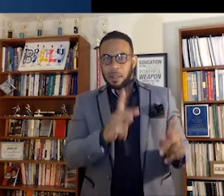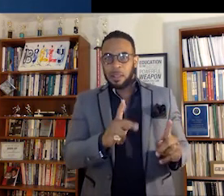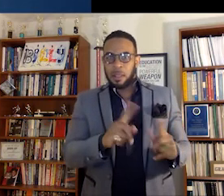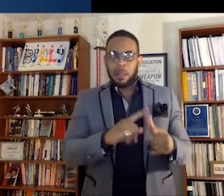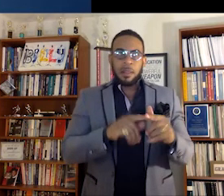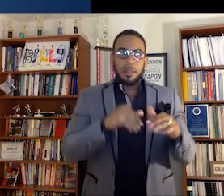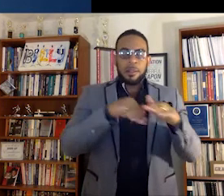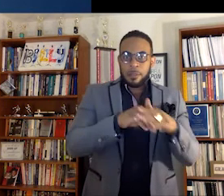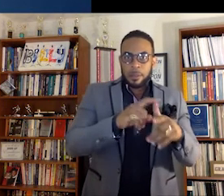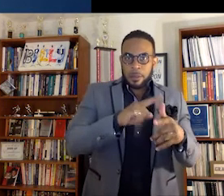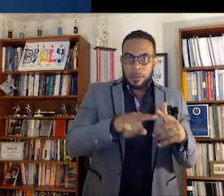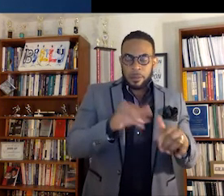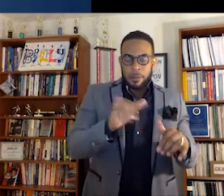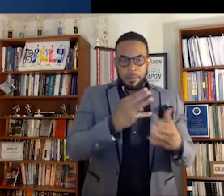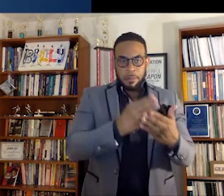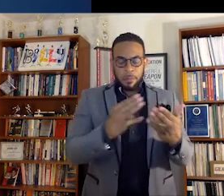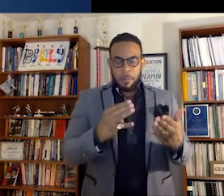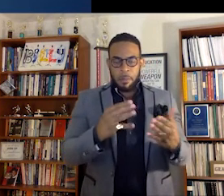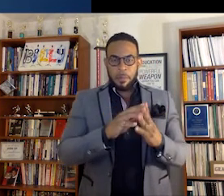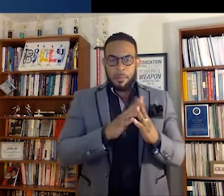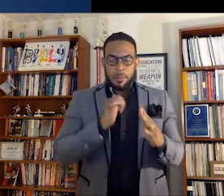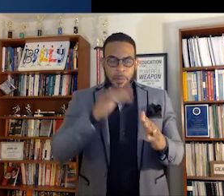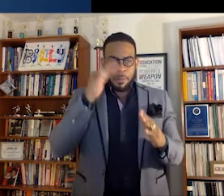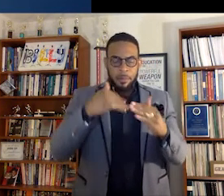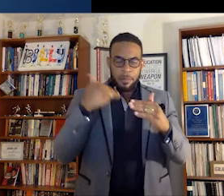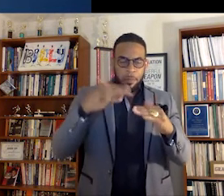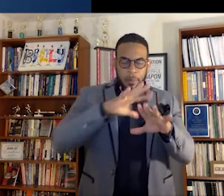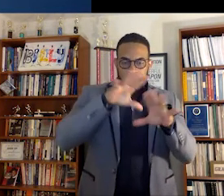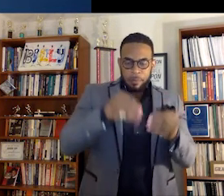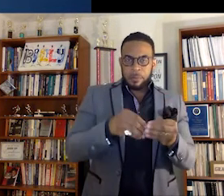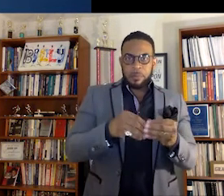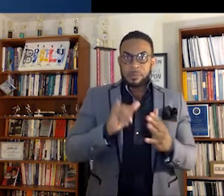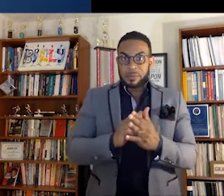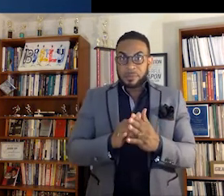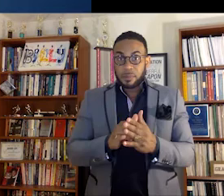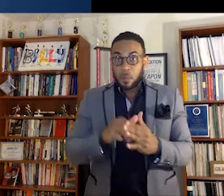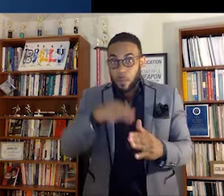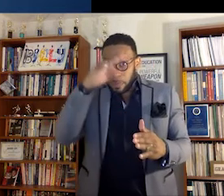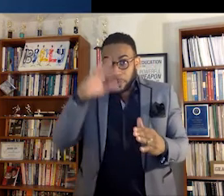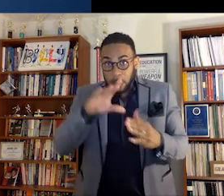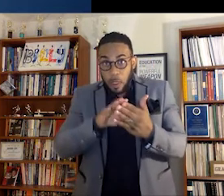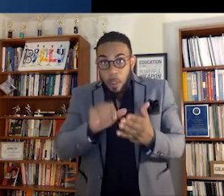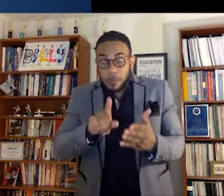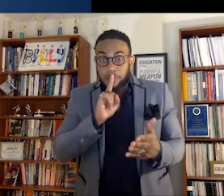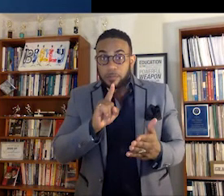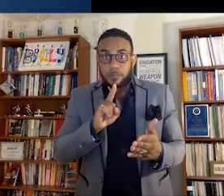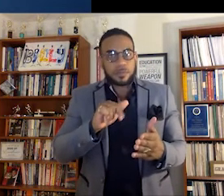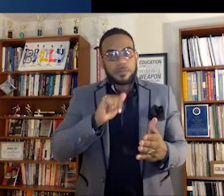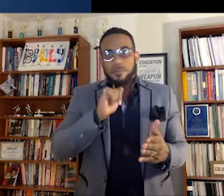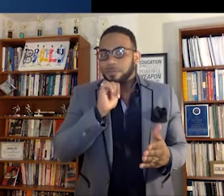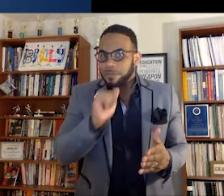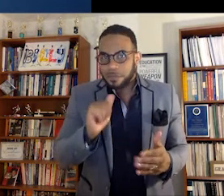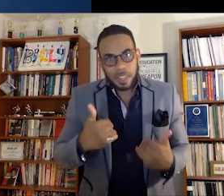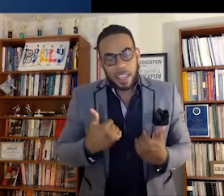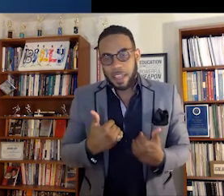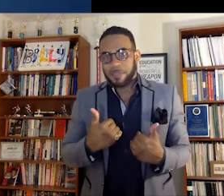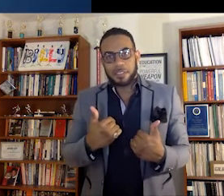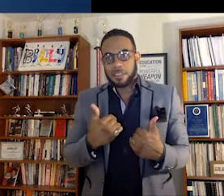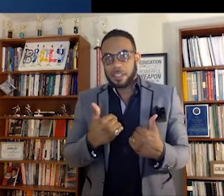opportunity or access to those materials. We know that overall, Black students are not having